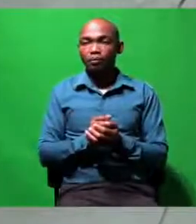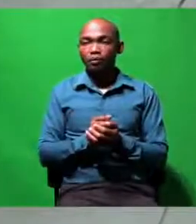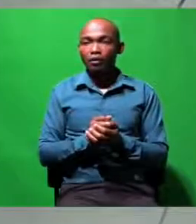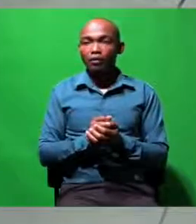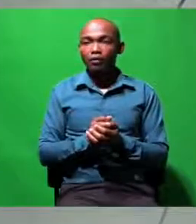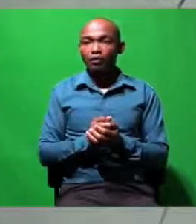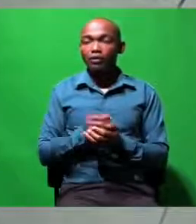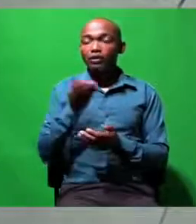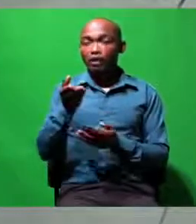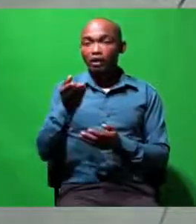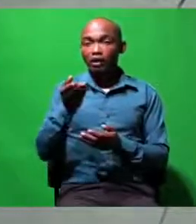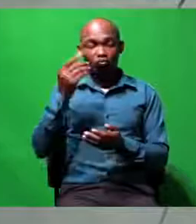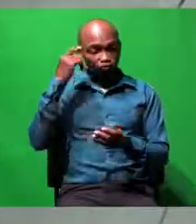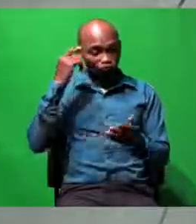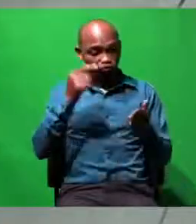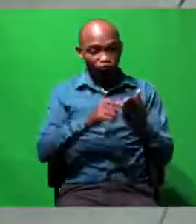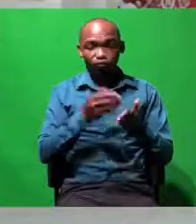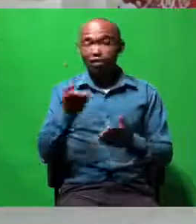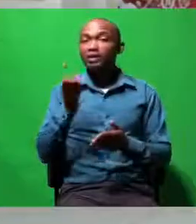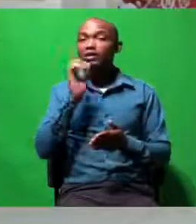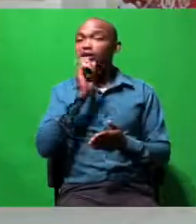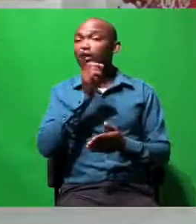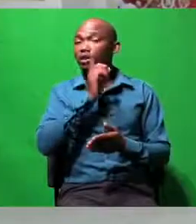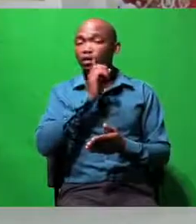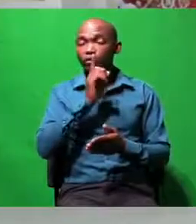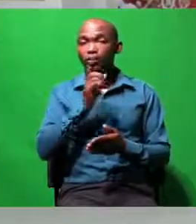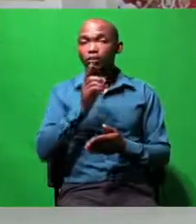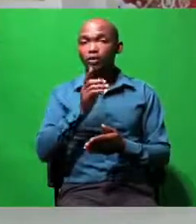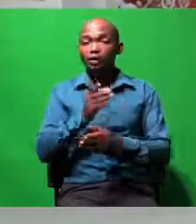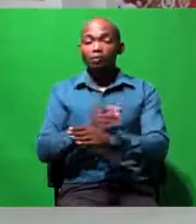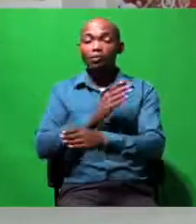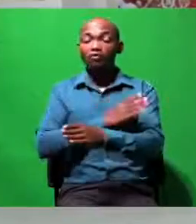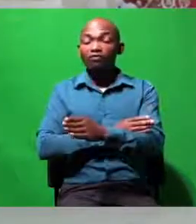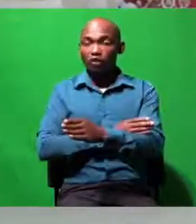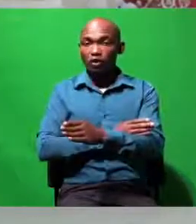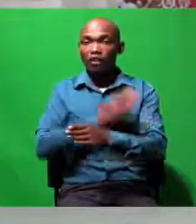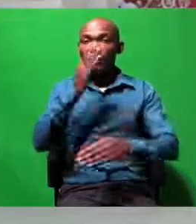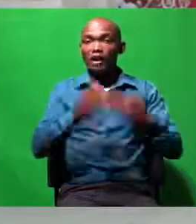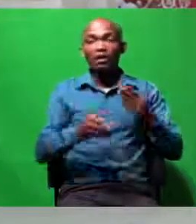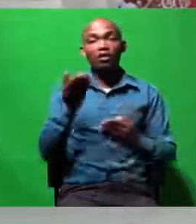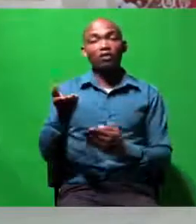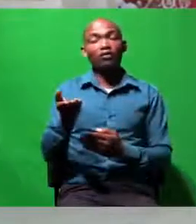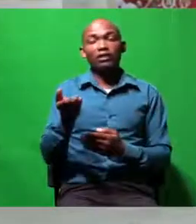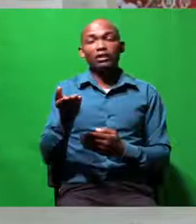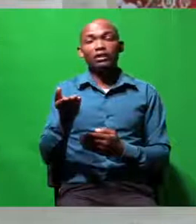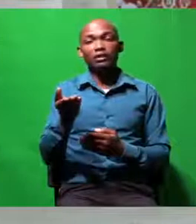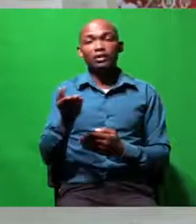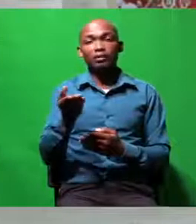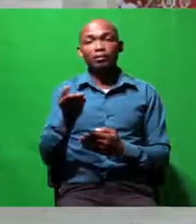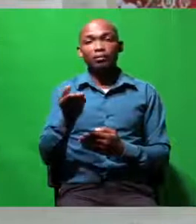So now, my dear student, you can answer this question before the end of this lesson.